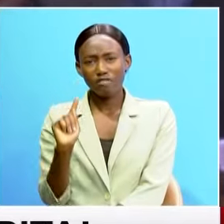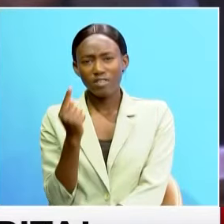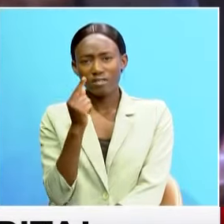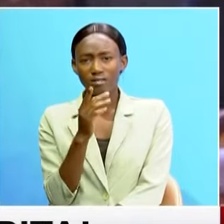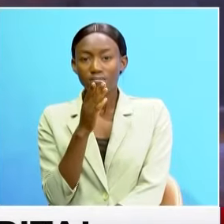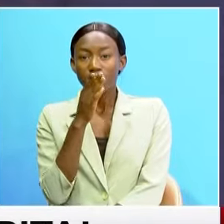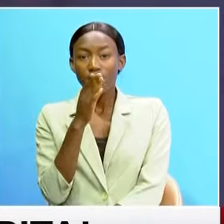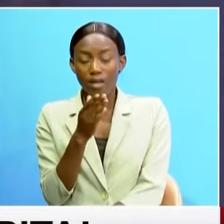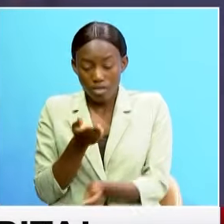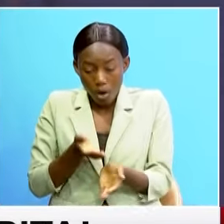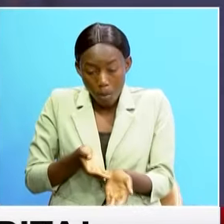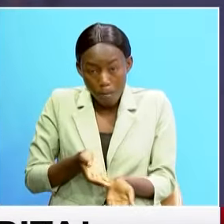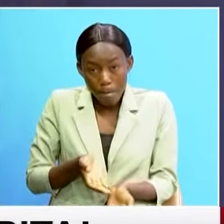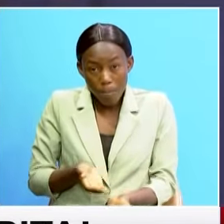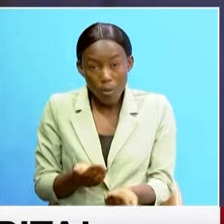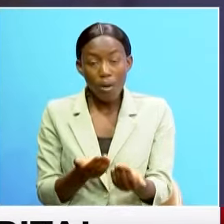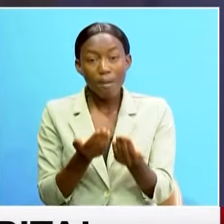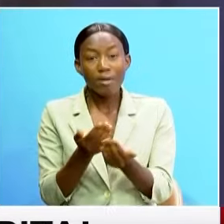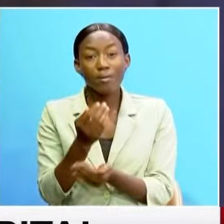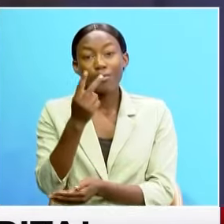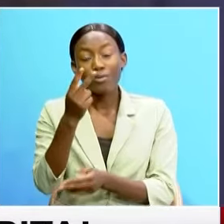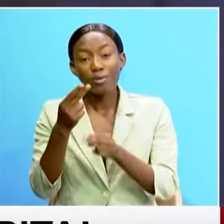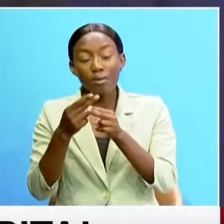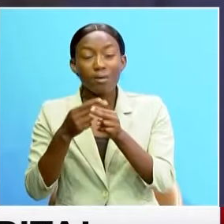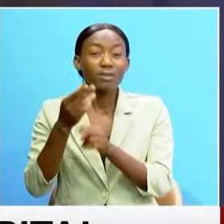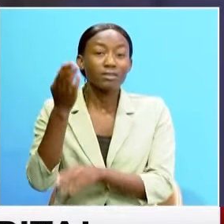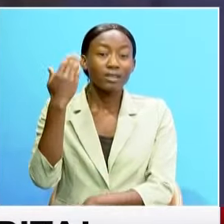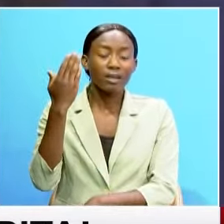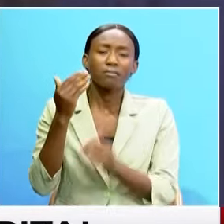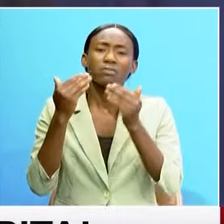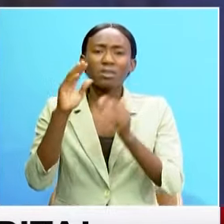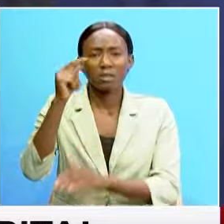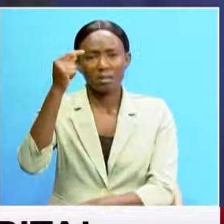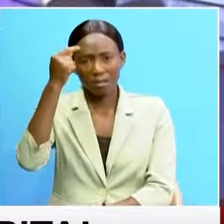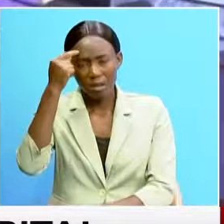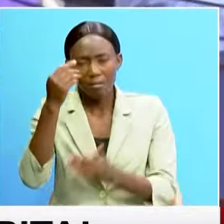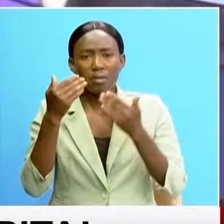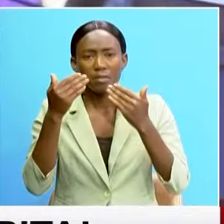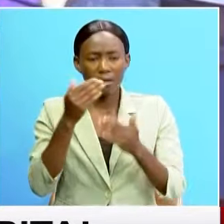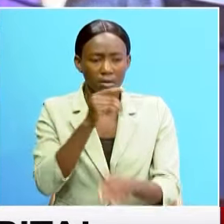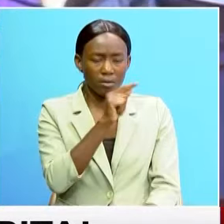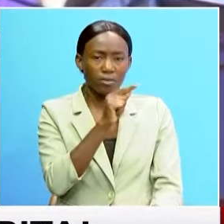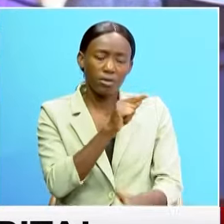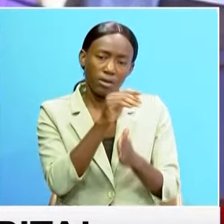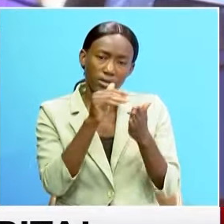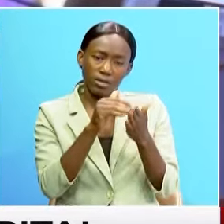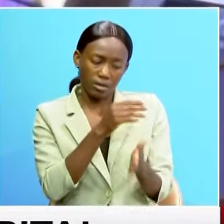1 Hospital 2 months ago, thanked government for the health facility.